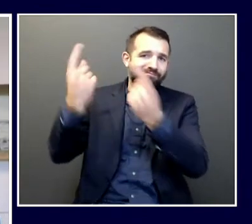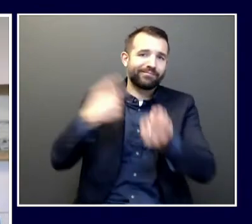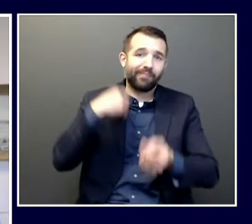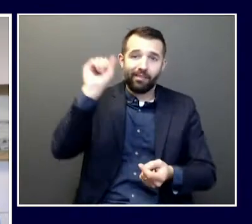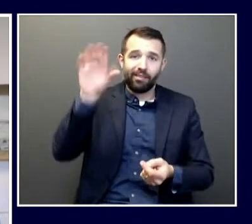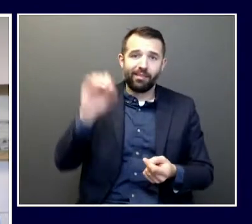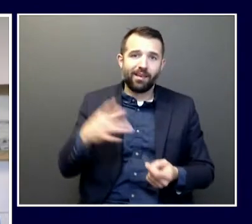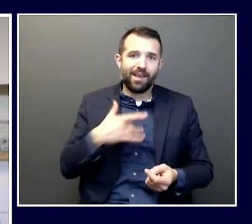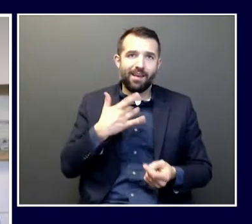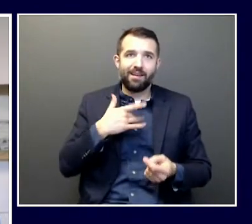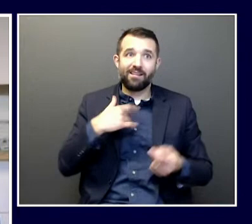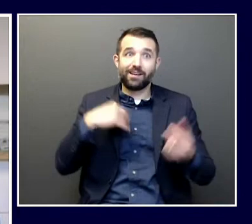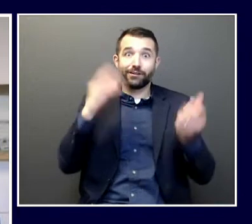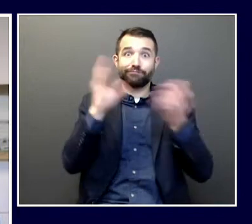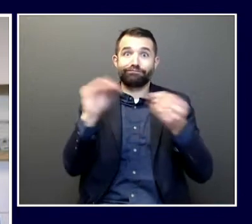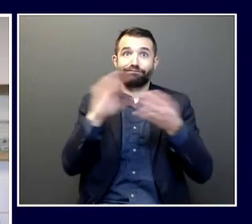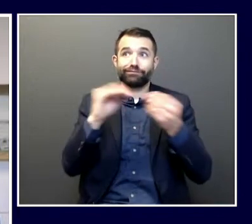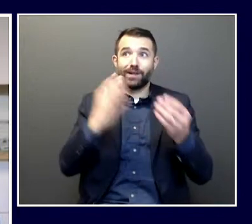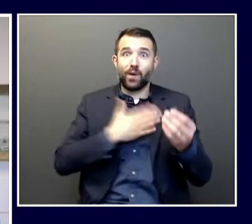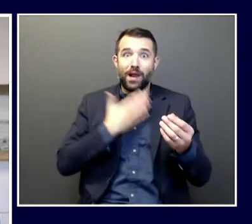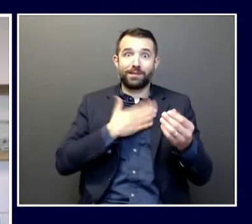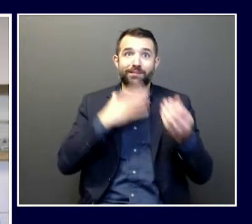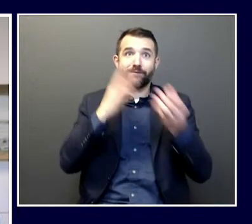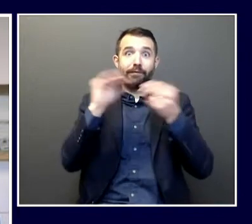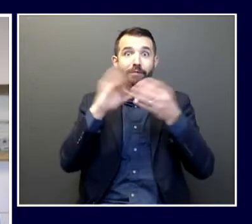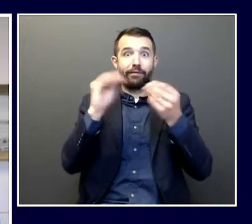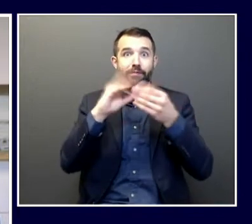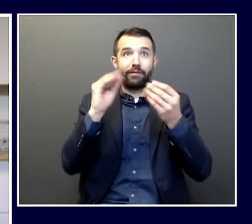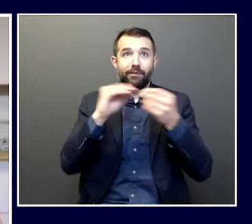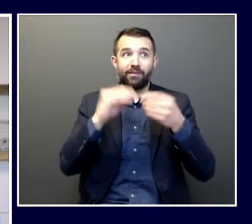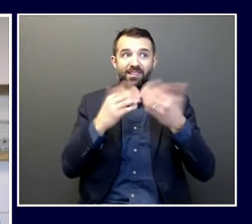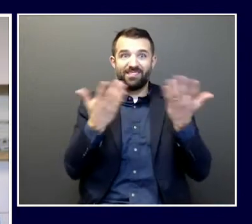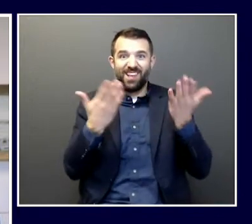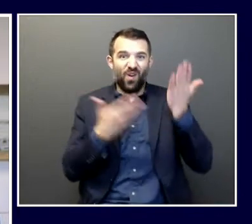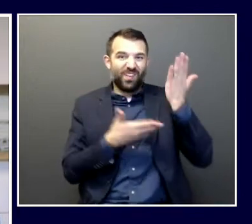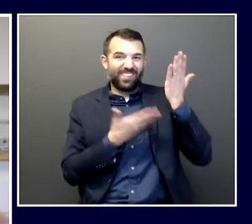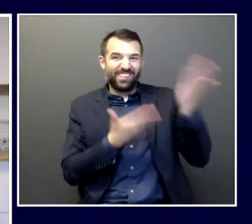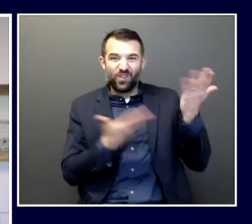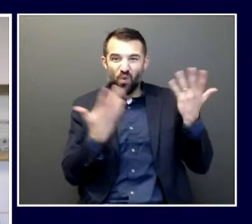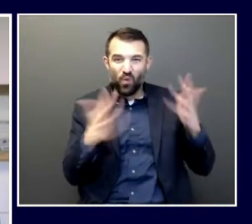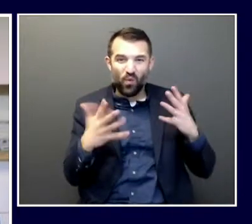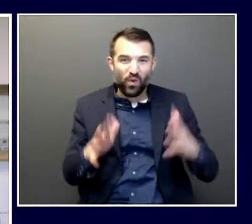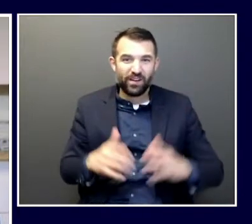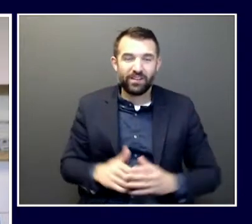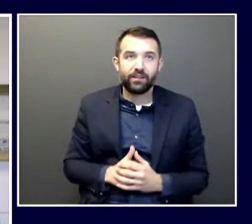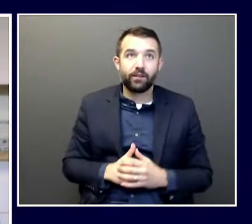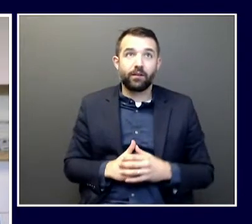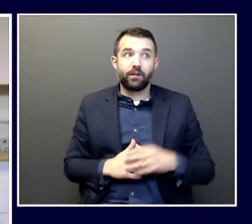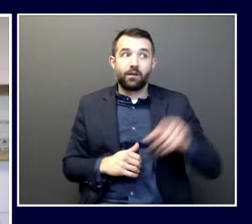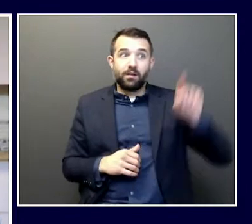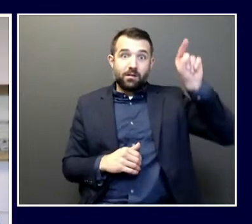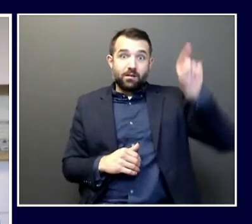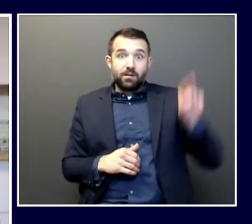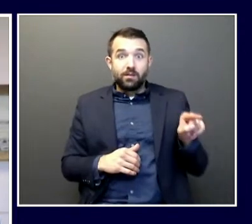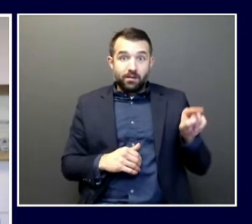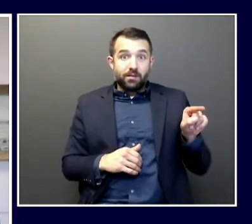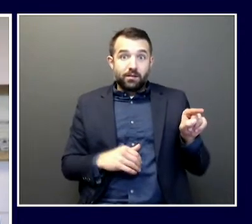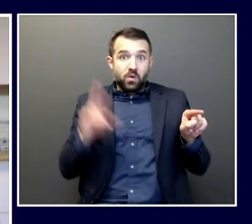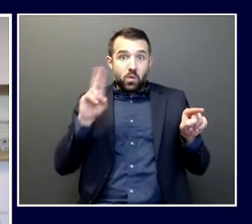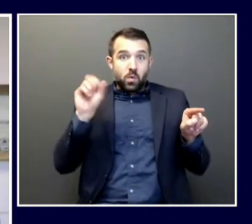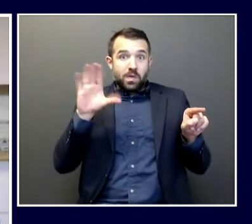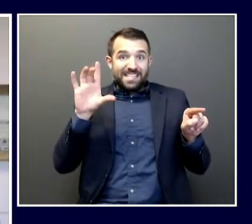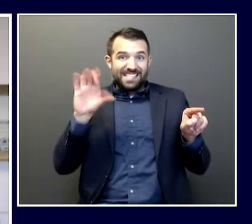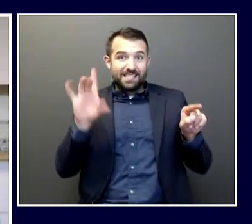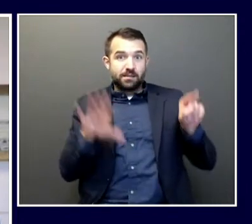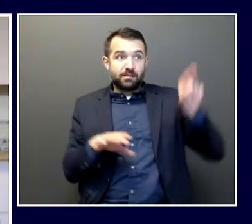right, fair enough. Which is that the background rates of people with pre-existing antibodies from prior infections